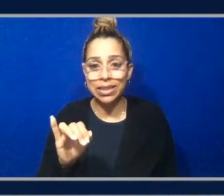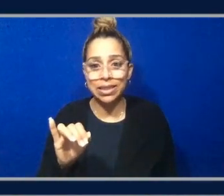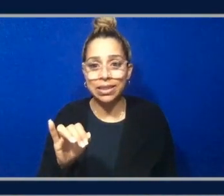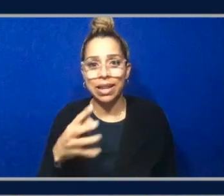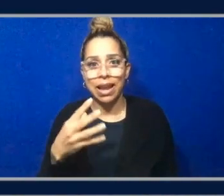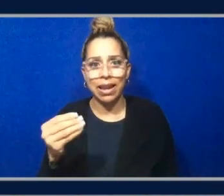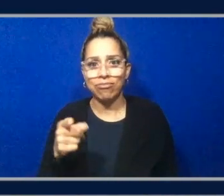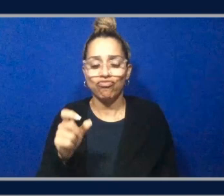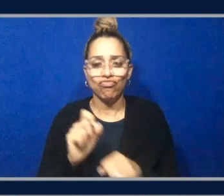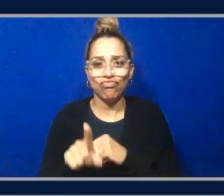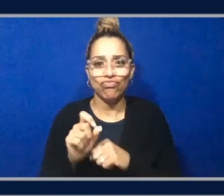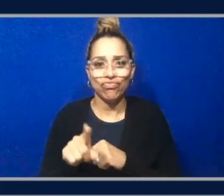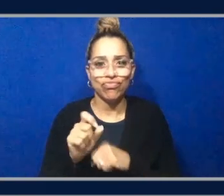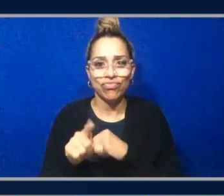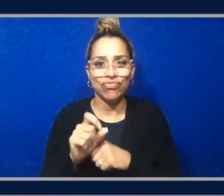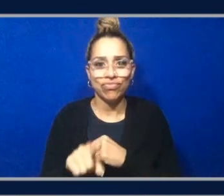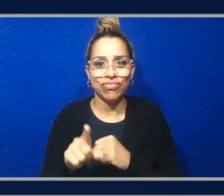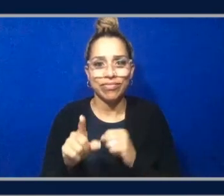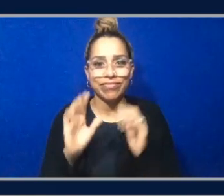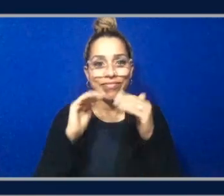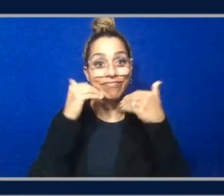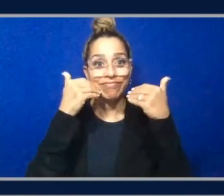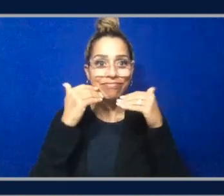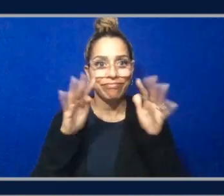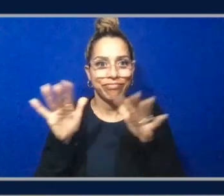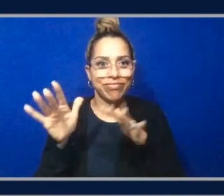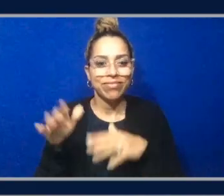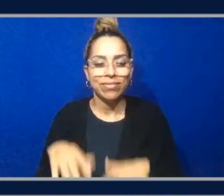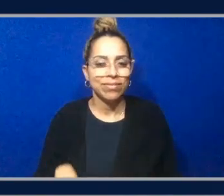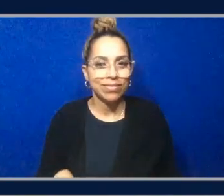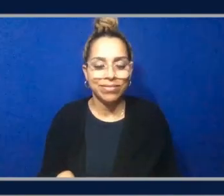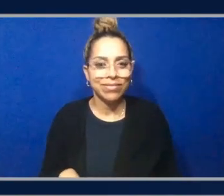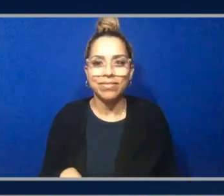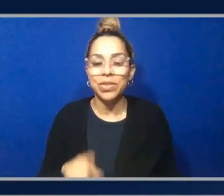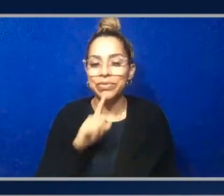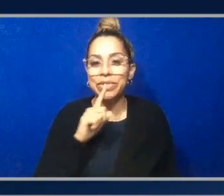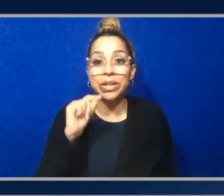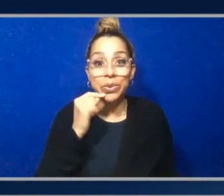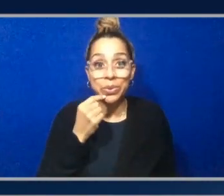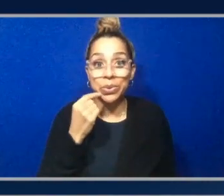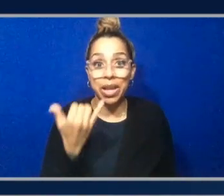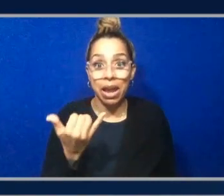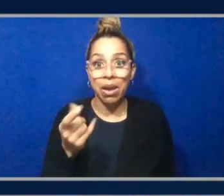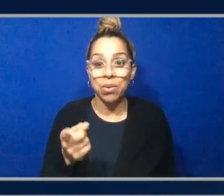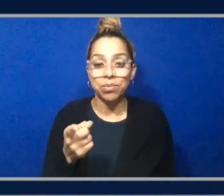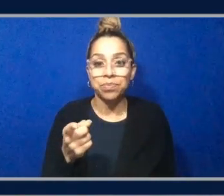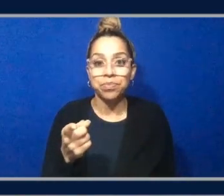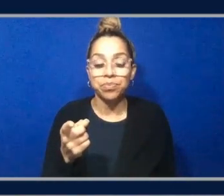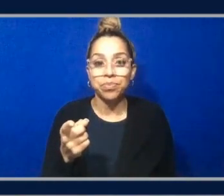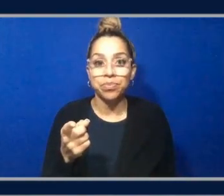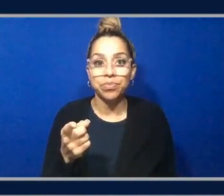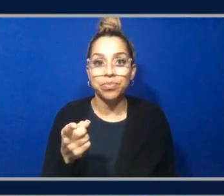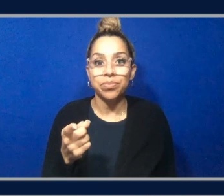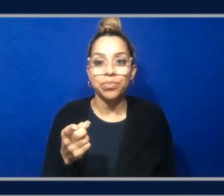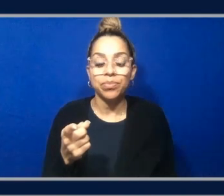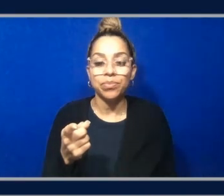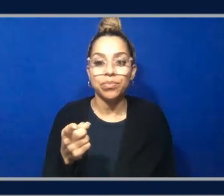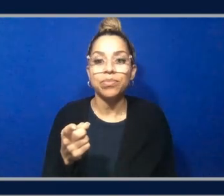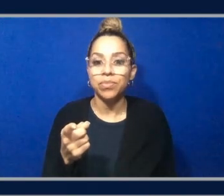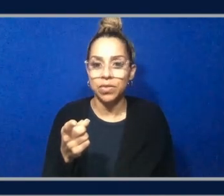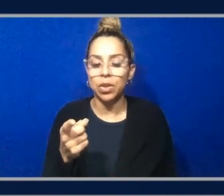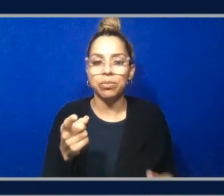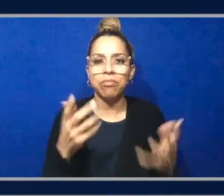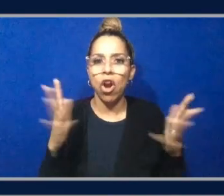yeah, like the thing that is really cool here is that like. So you've given it a toolbox with a lot of